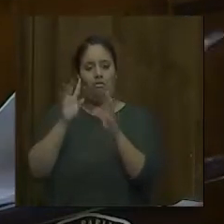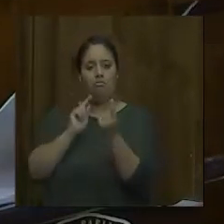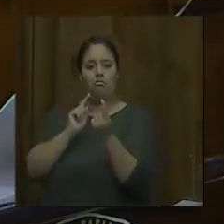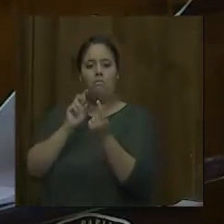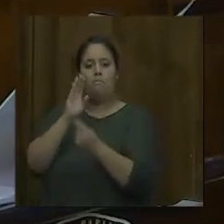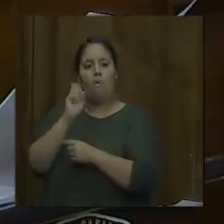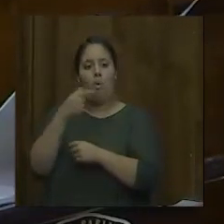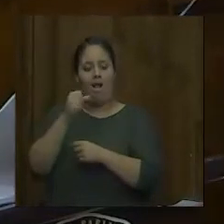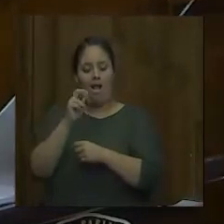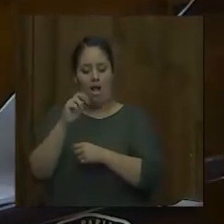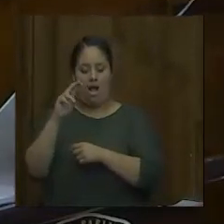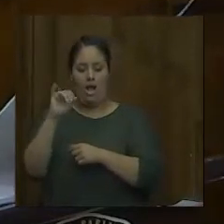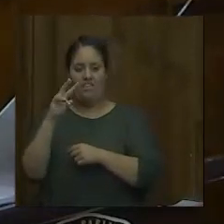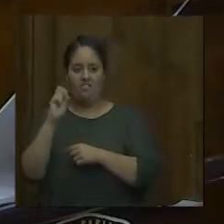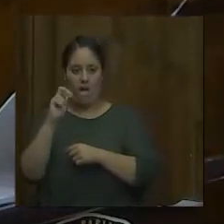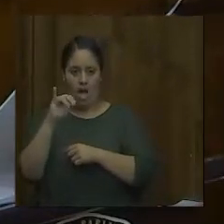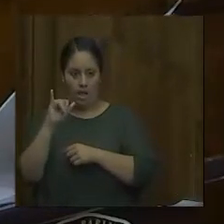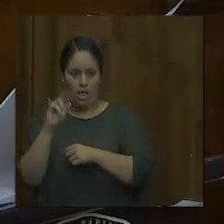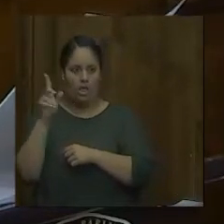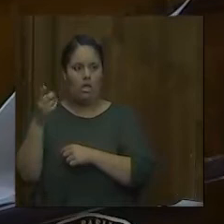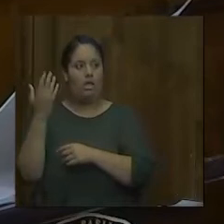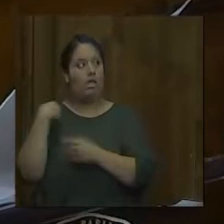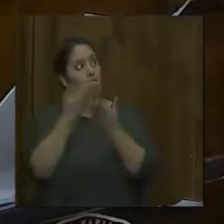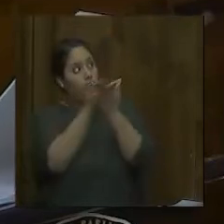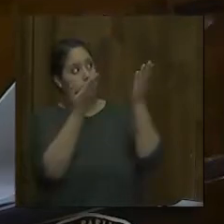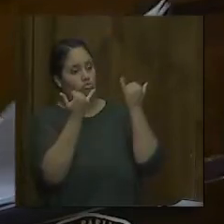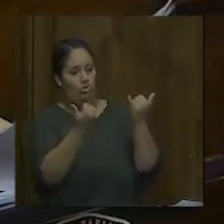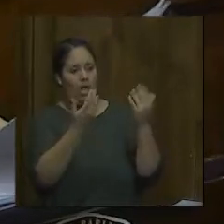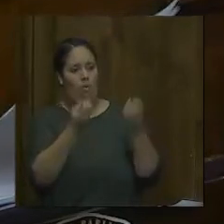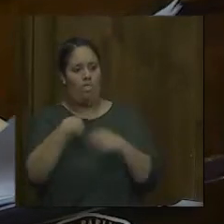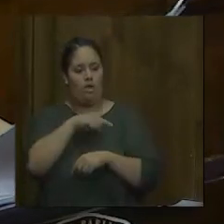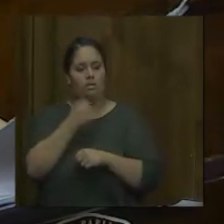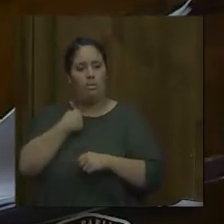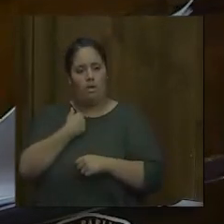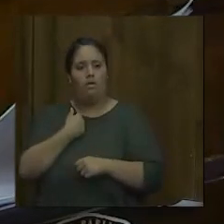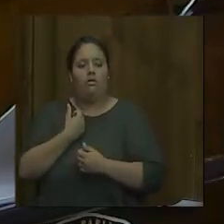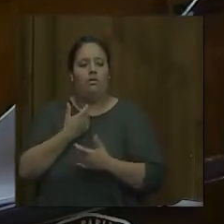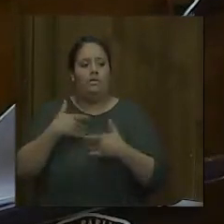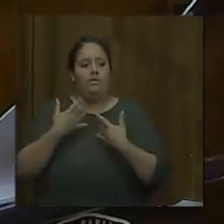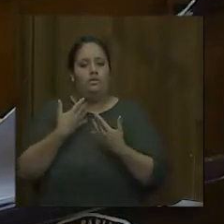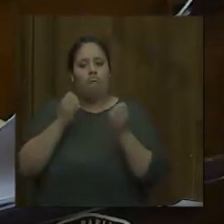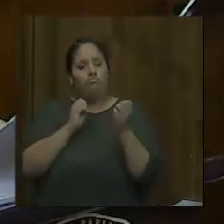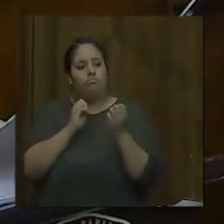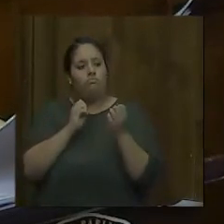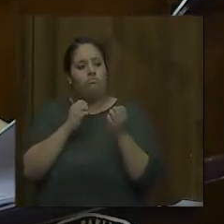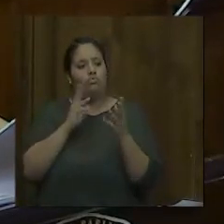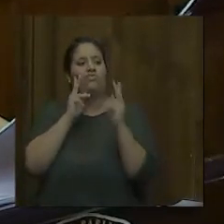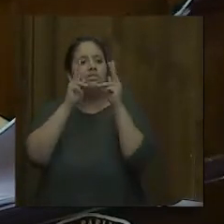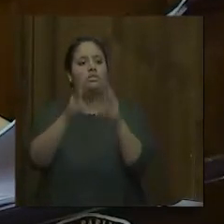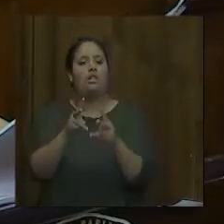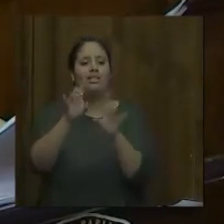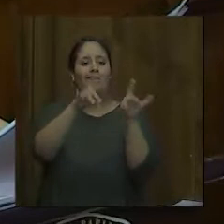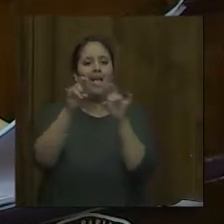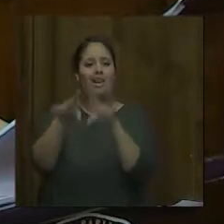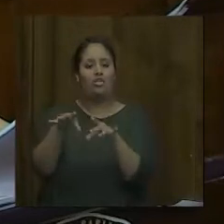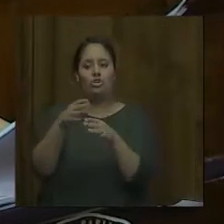Mr. Bonga Nkubane and team in the gallery today. I was fortunate to visit the academy in Makaza, Kailicha, and